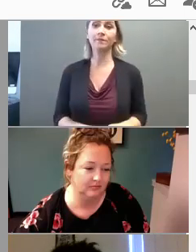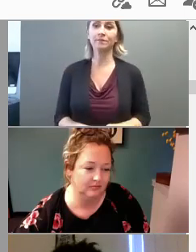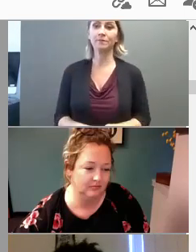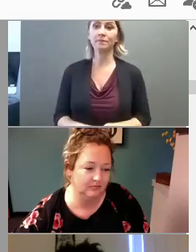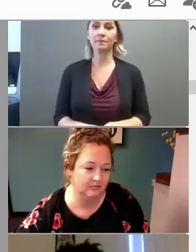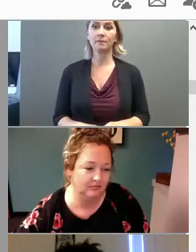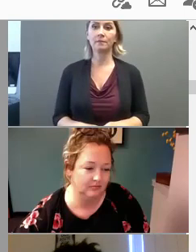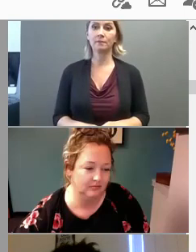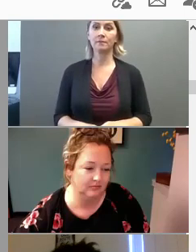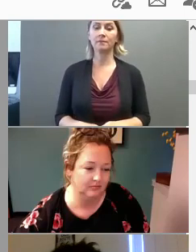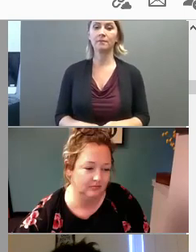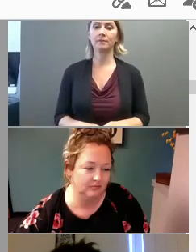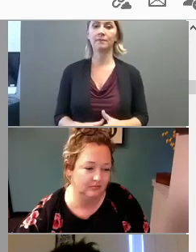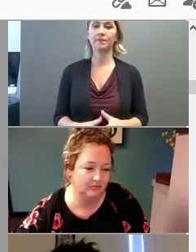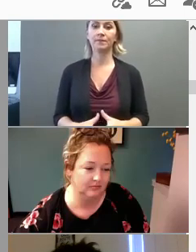Right, Vamsi?